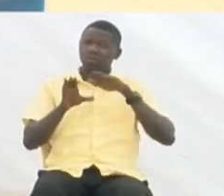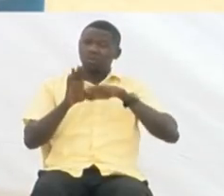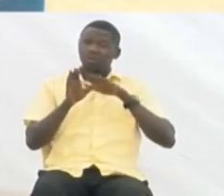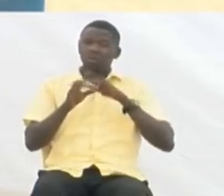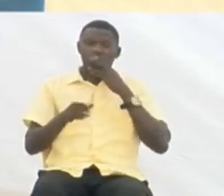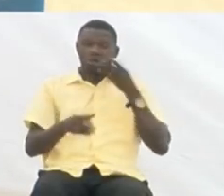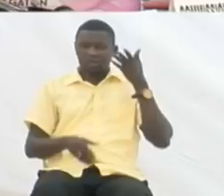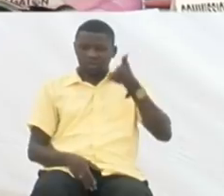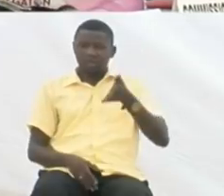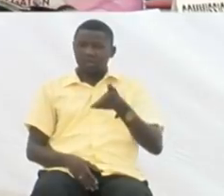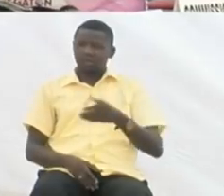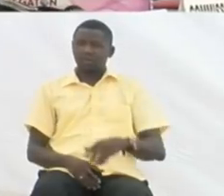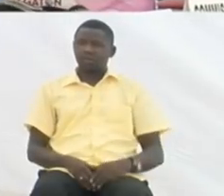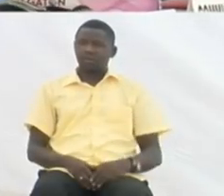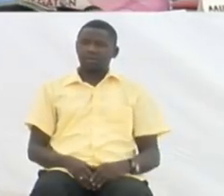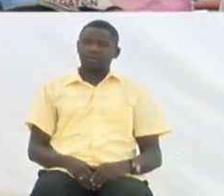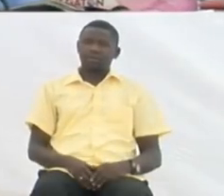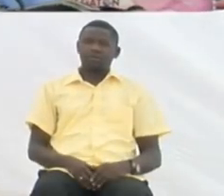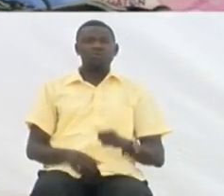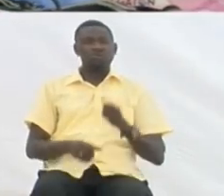are here kawli jarabi